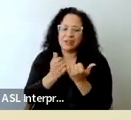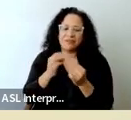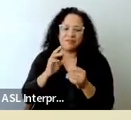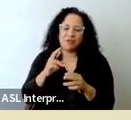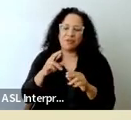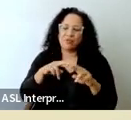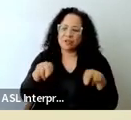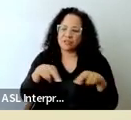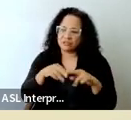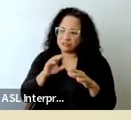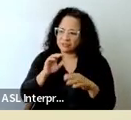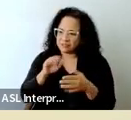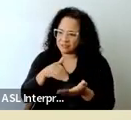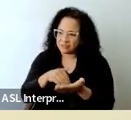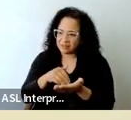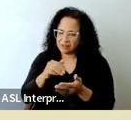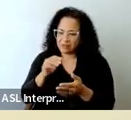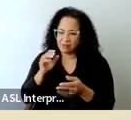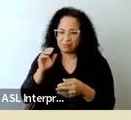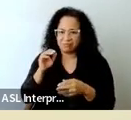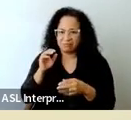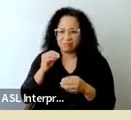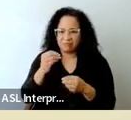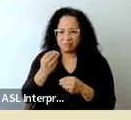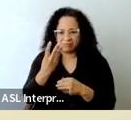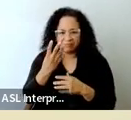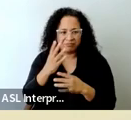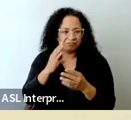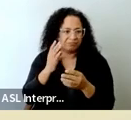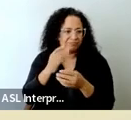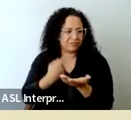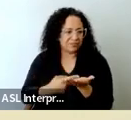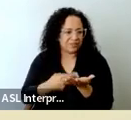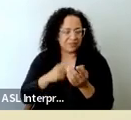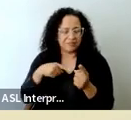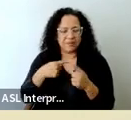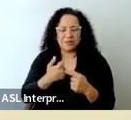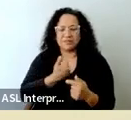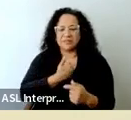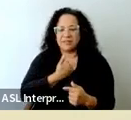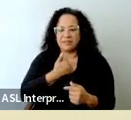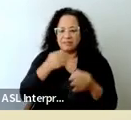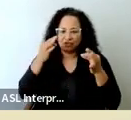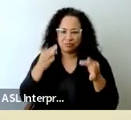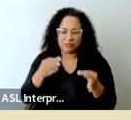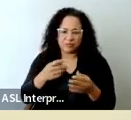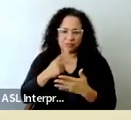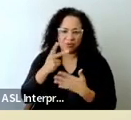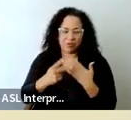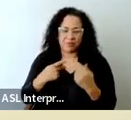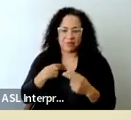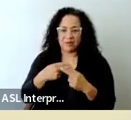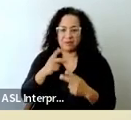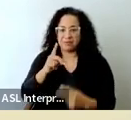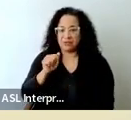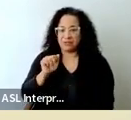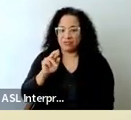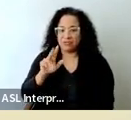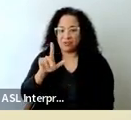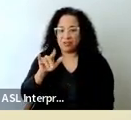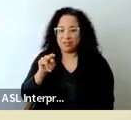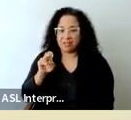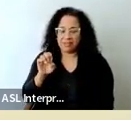Center Agencies webinar on the Self-Determination Program. My name is Darlene Dupree, and I am your host for